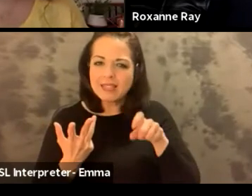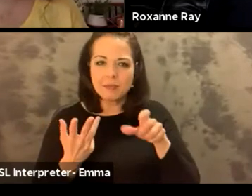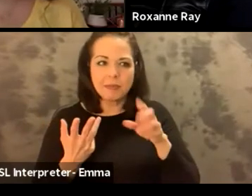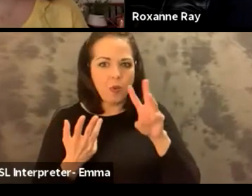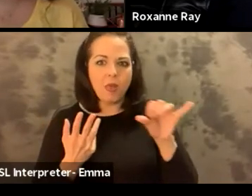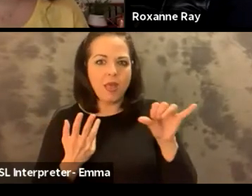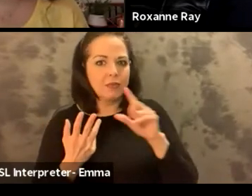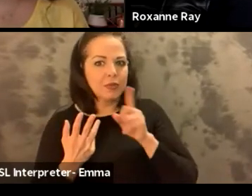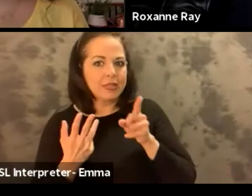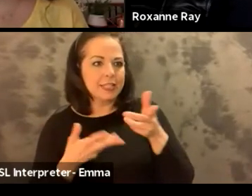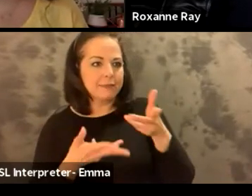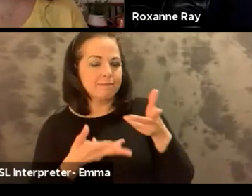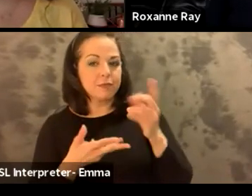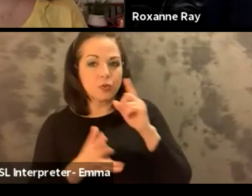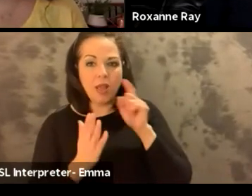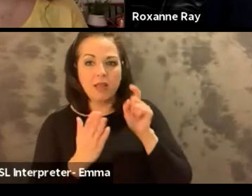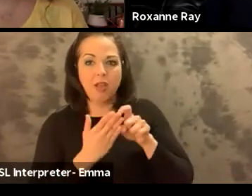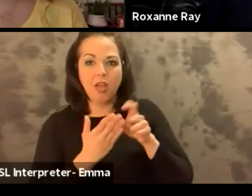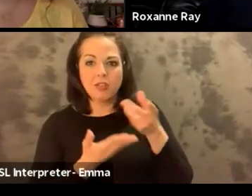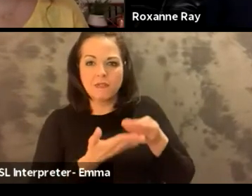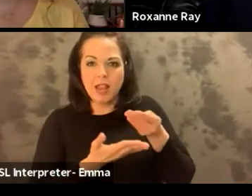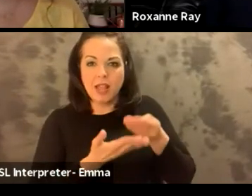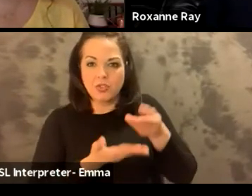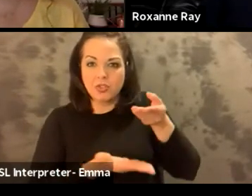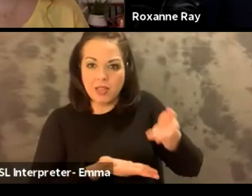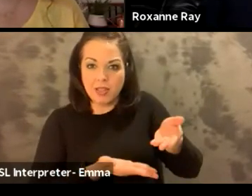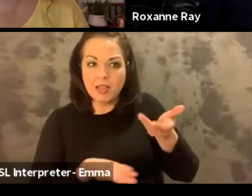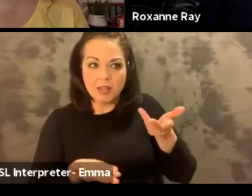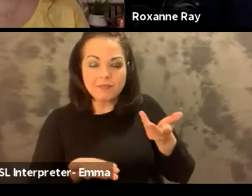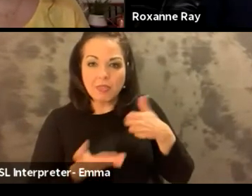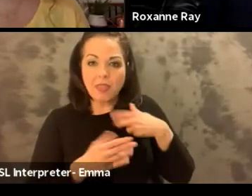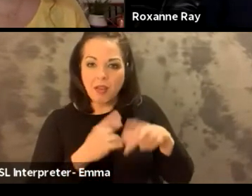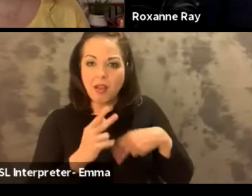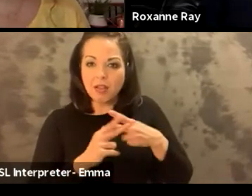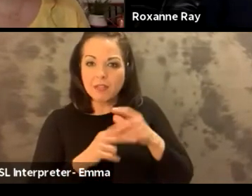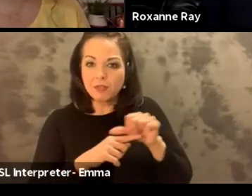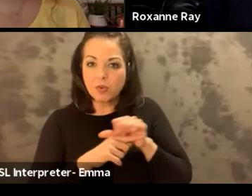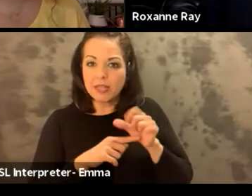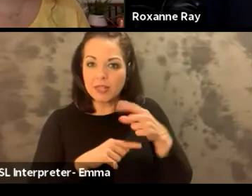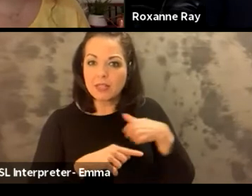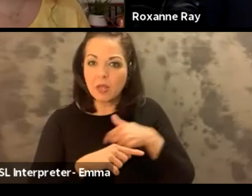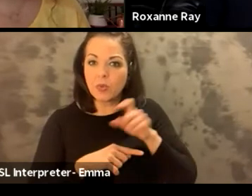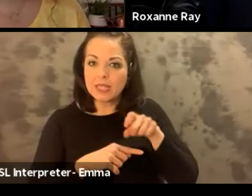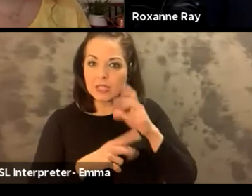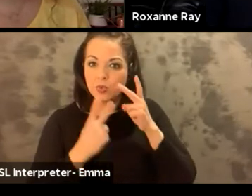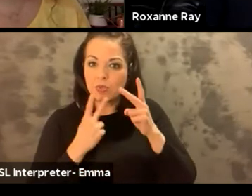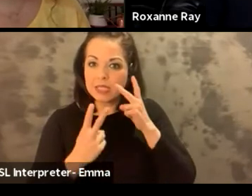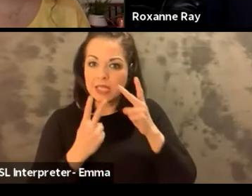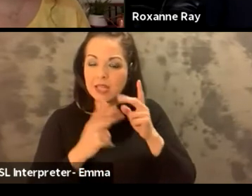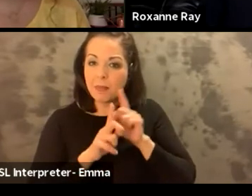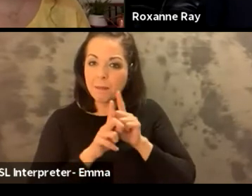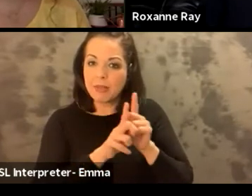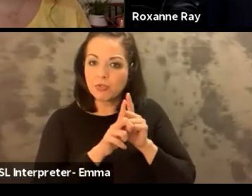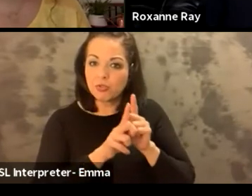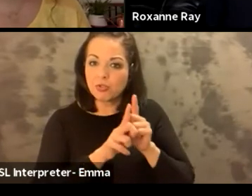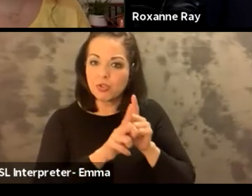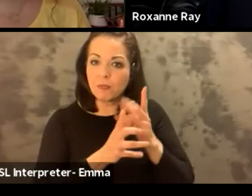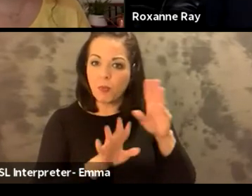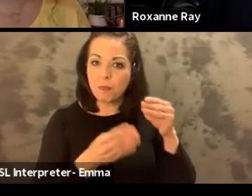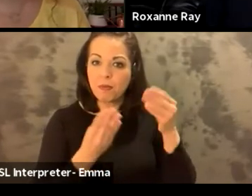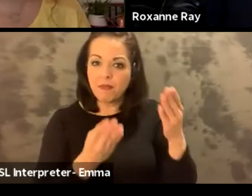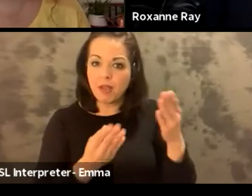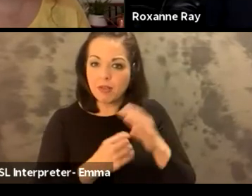really acknowledge financially the kind of training that we need to see and the mentorship that we want to provide.